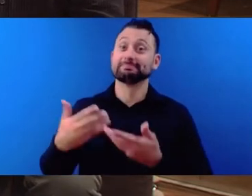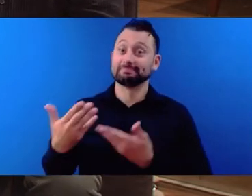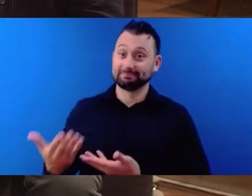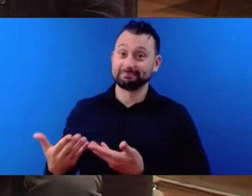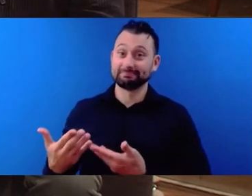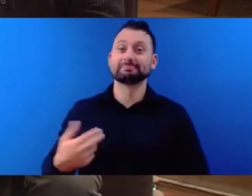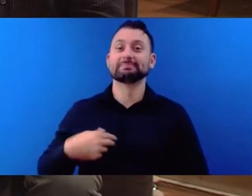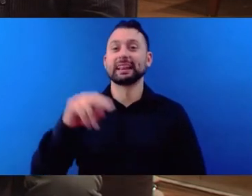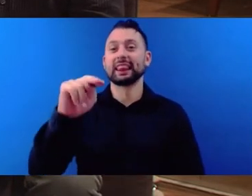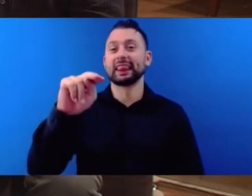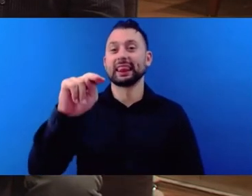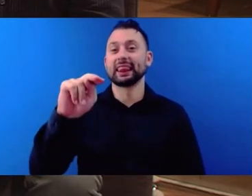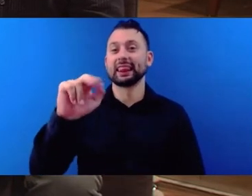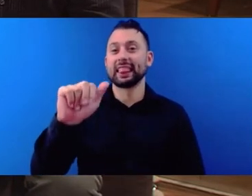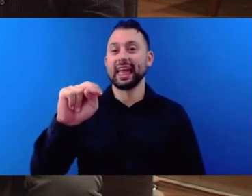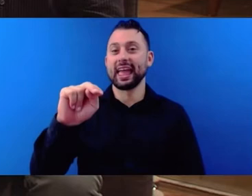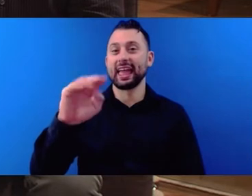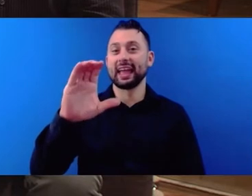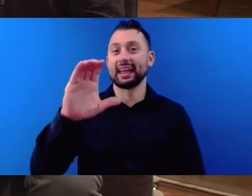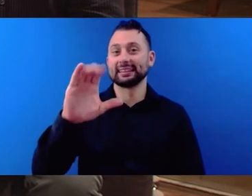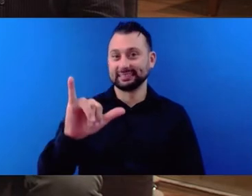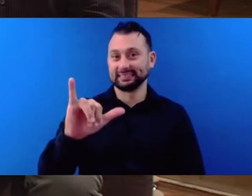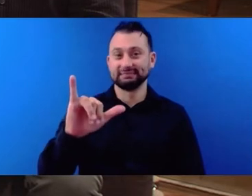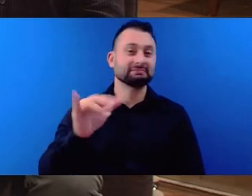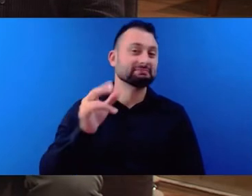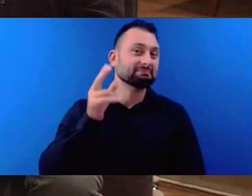And my name is Nancy.